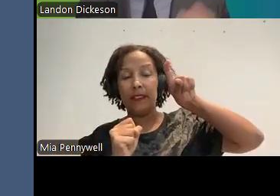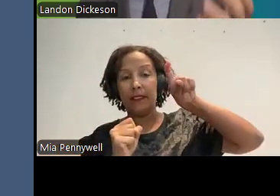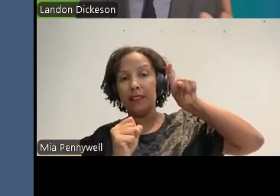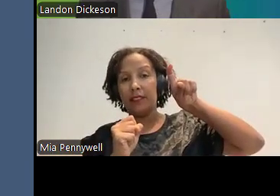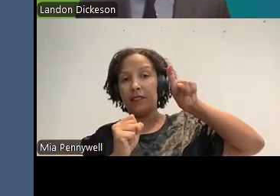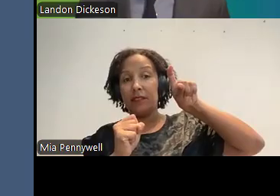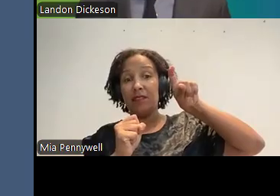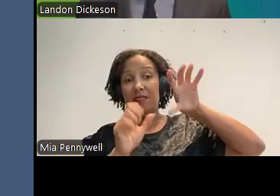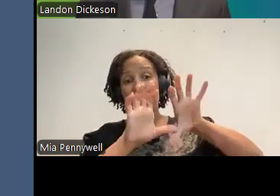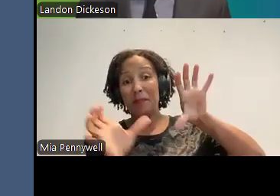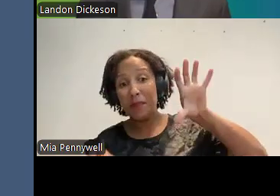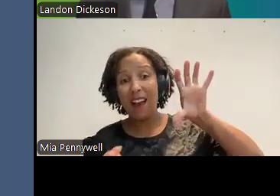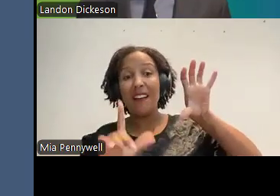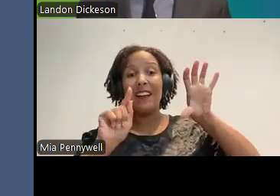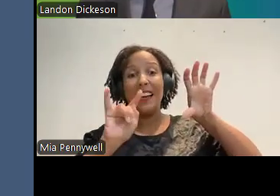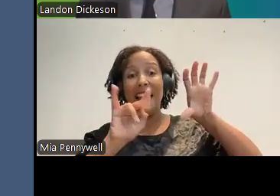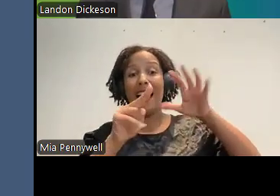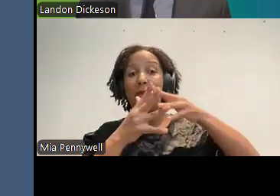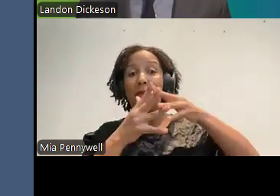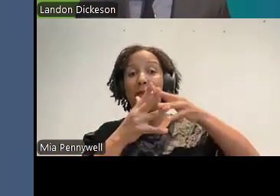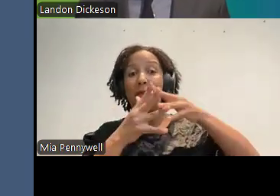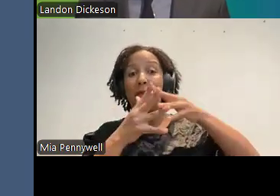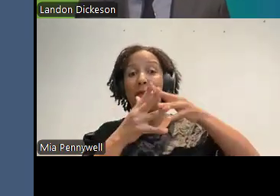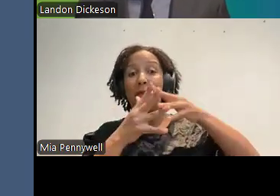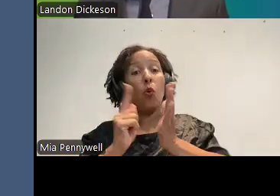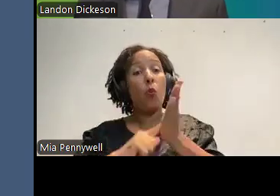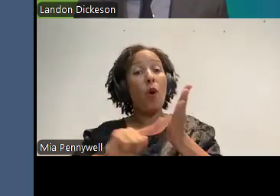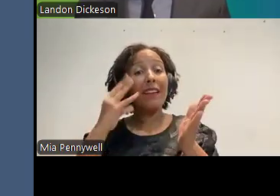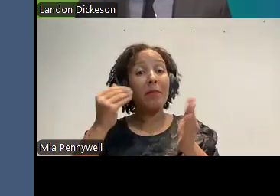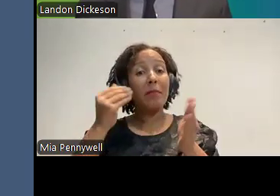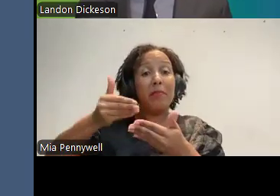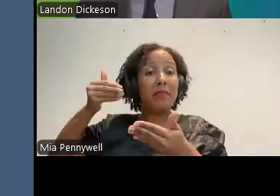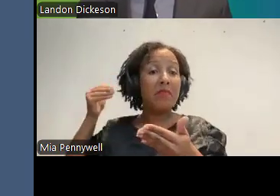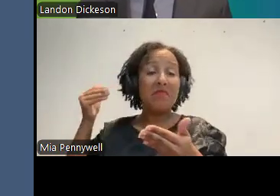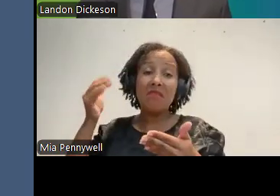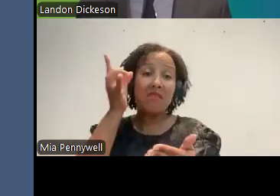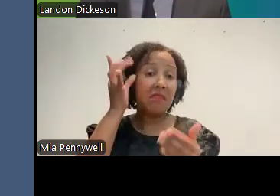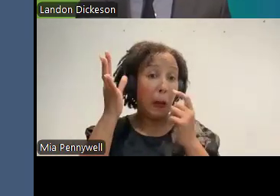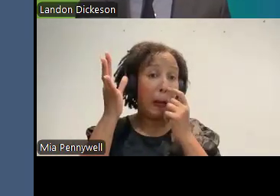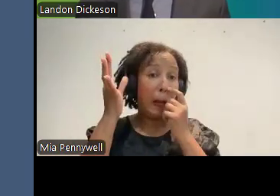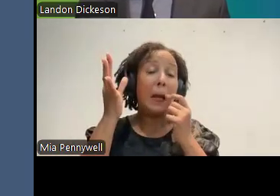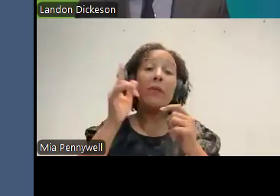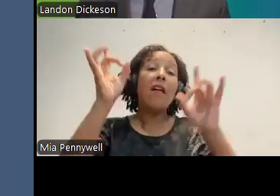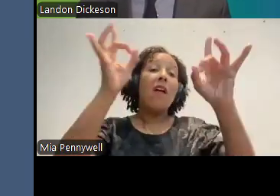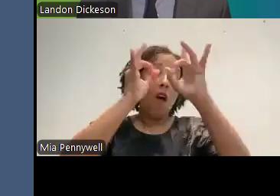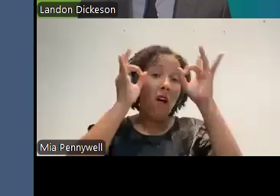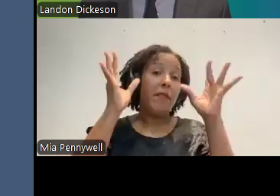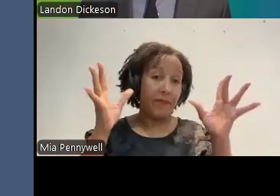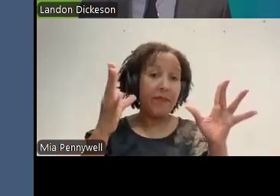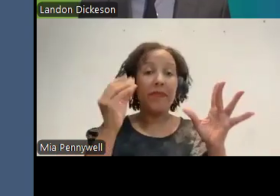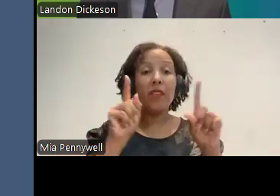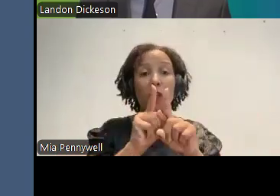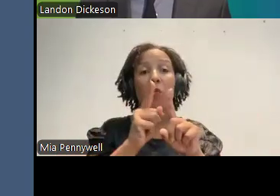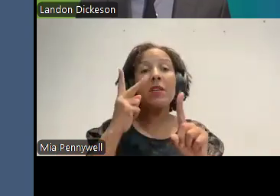this was a part of their experience, unfortunately. It's all horrific. But we're also seeing a higher degree of